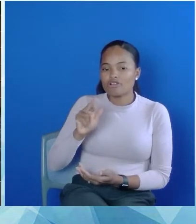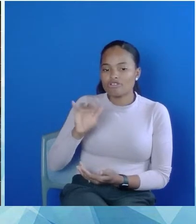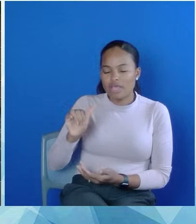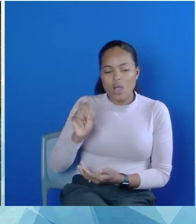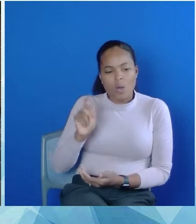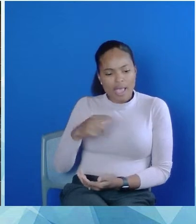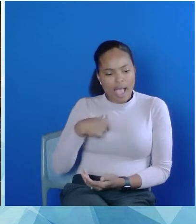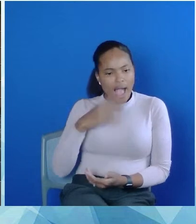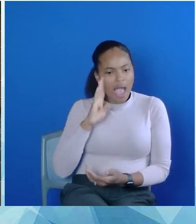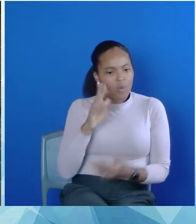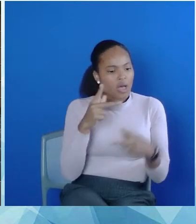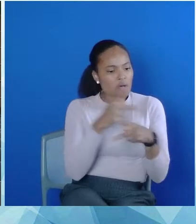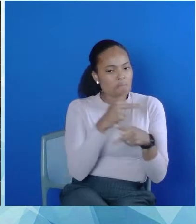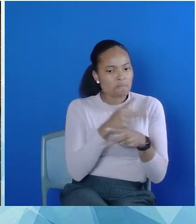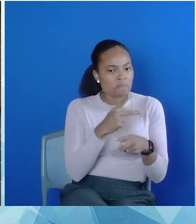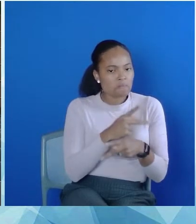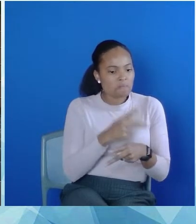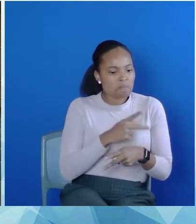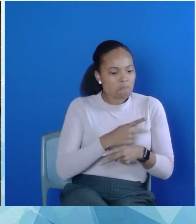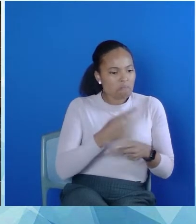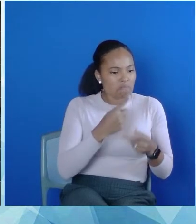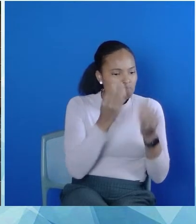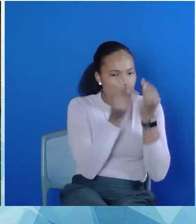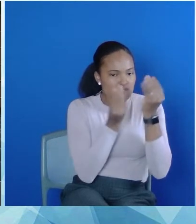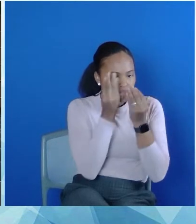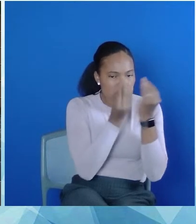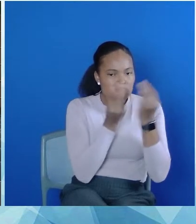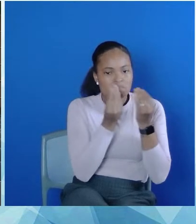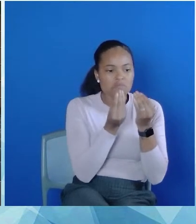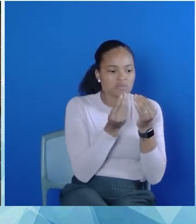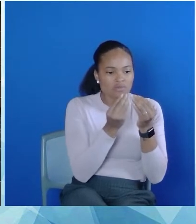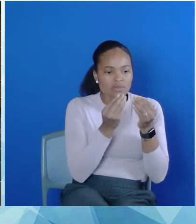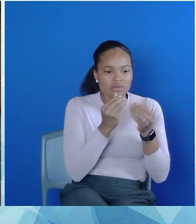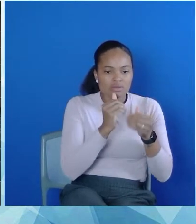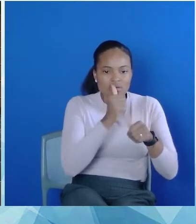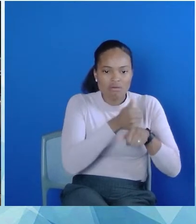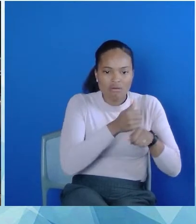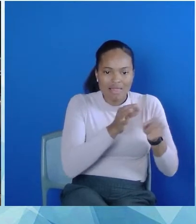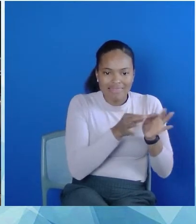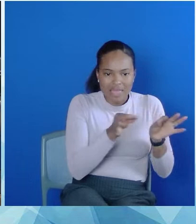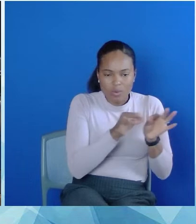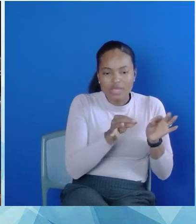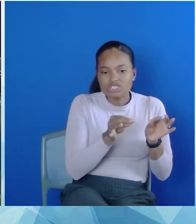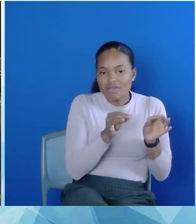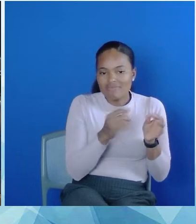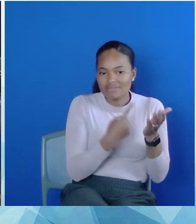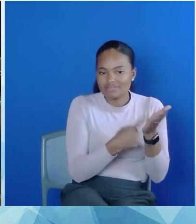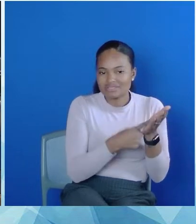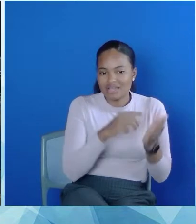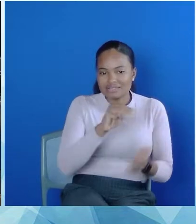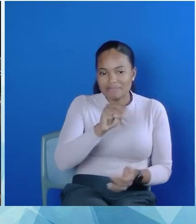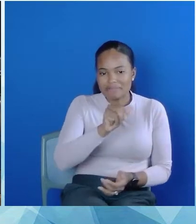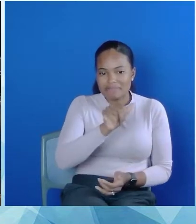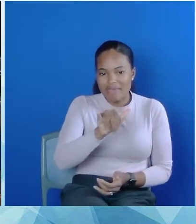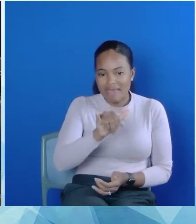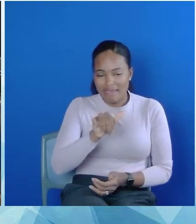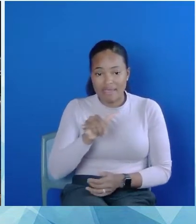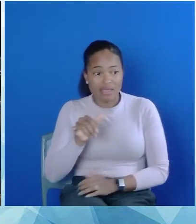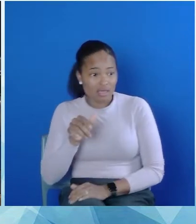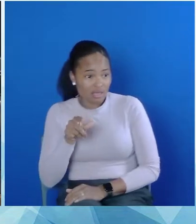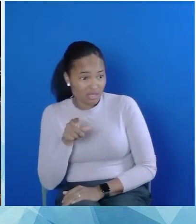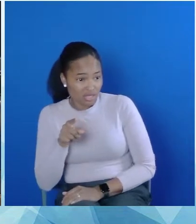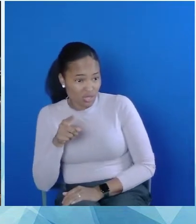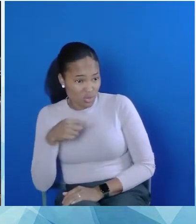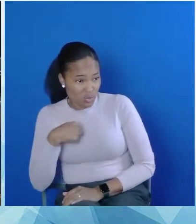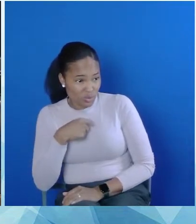language and bring it back in May. Thank you. You're welcome. Do you need a motion that does not pass since it